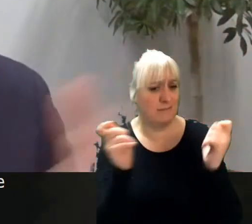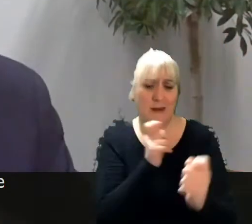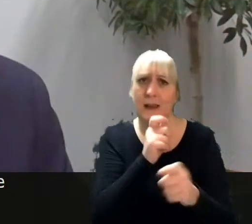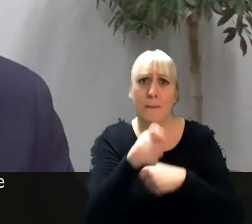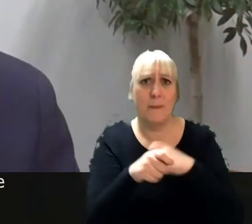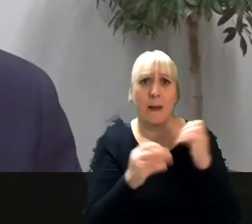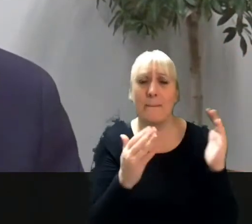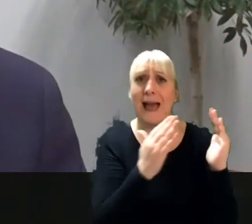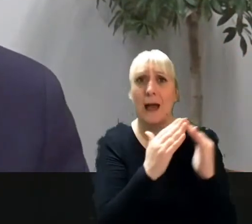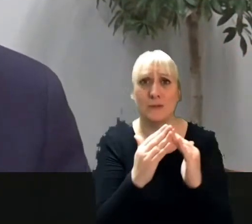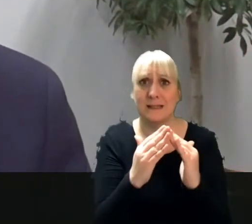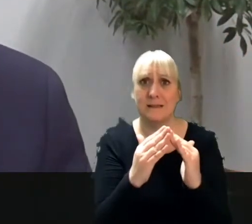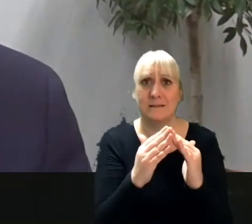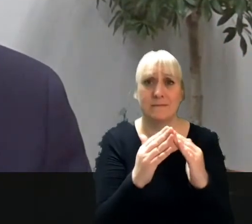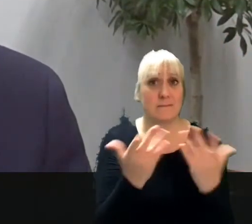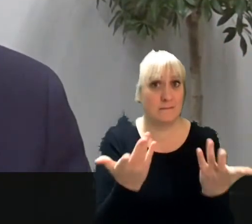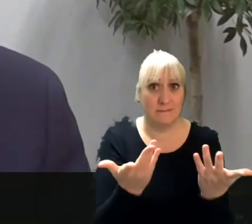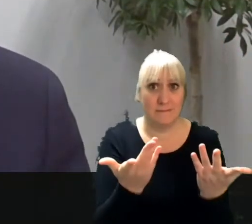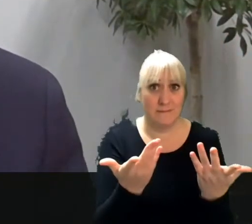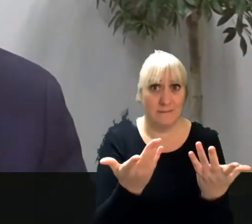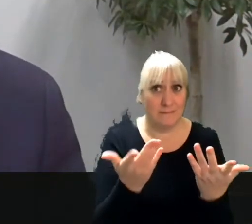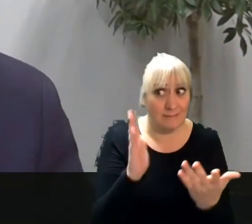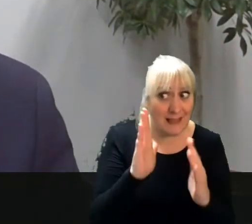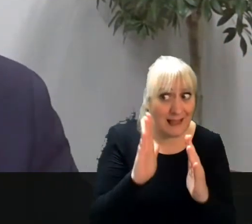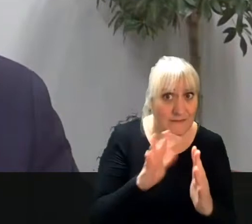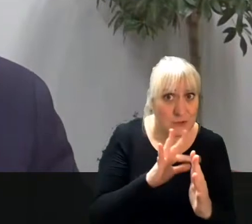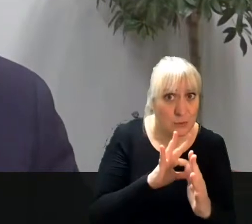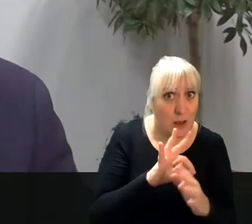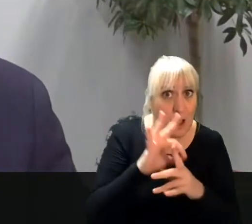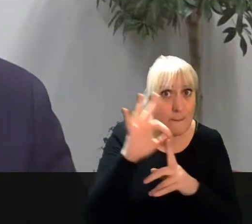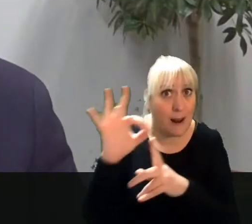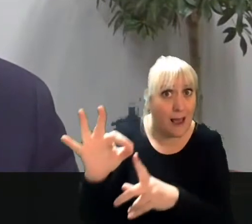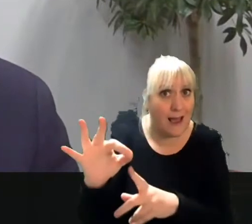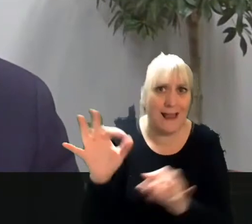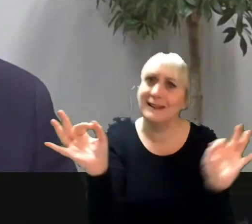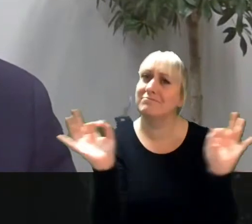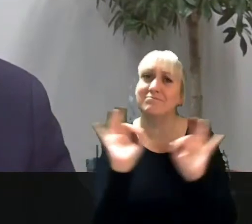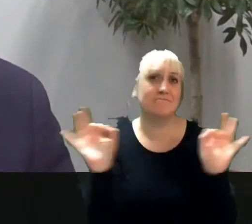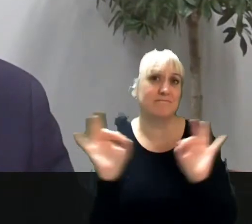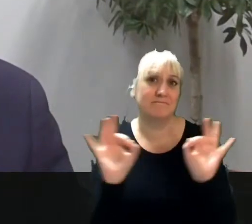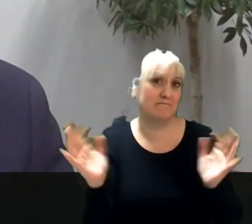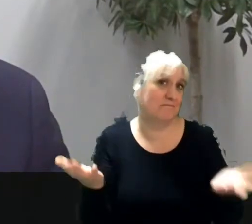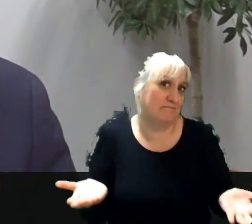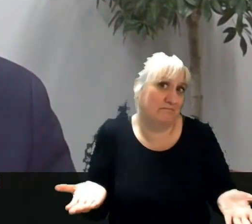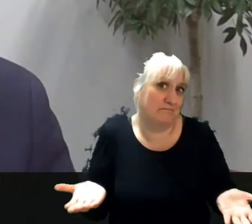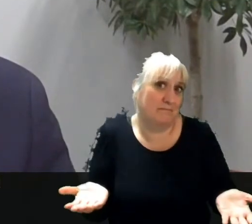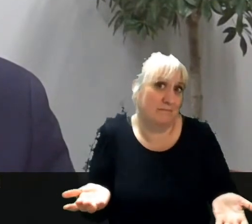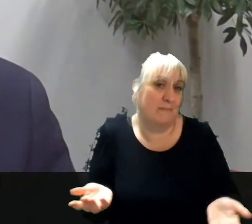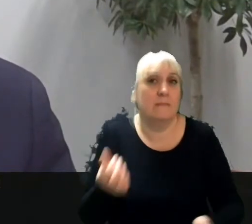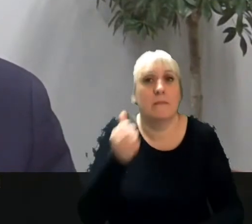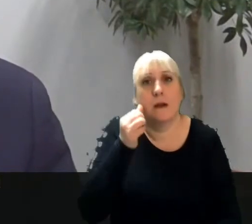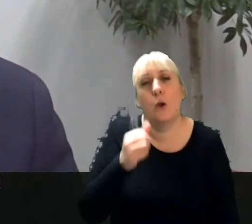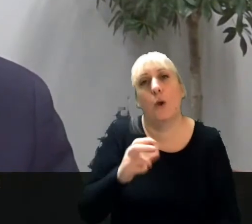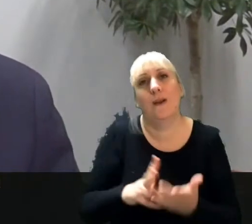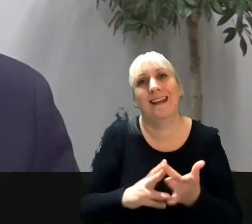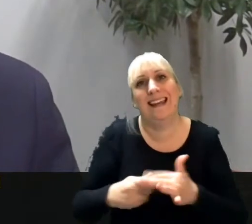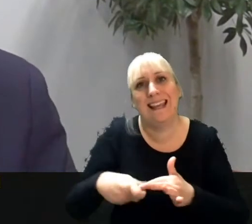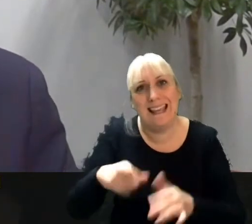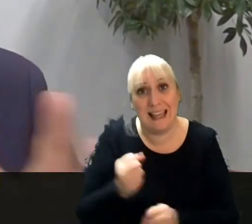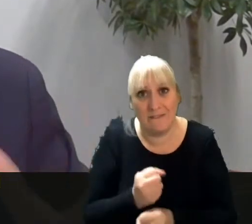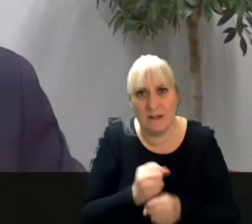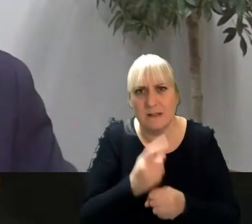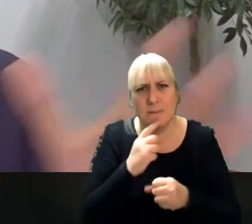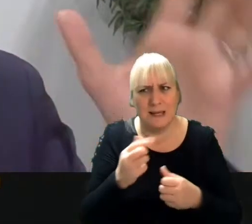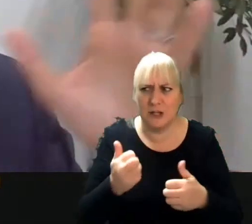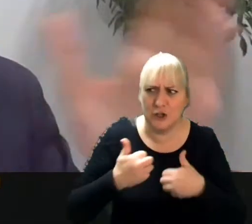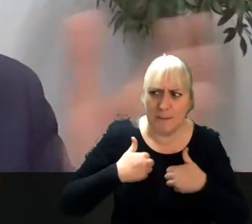without the need for planning permission. And I know on this call is Nikki Gavron has been a really good champion fighting permit development.